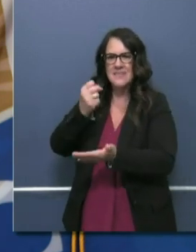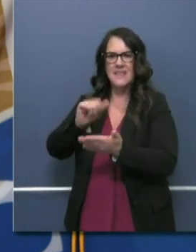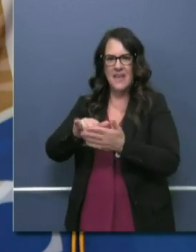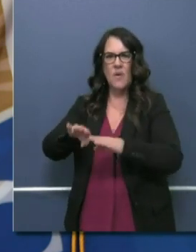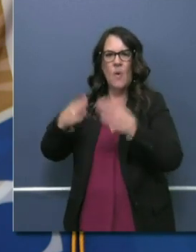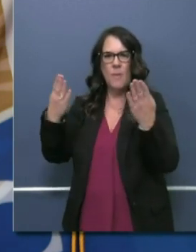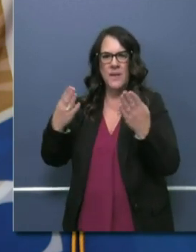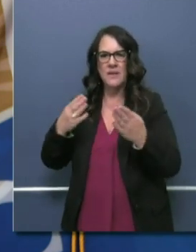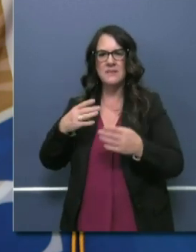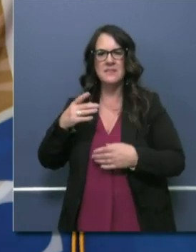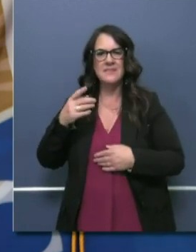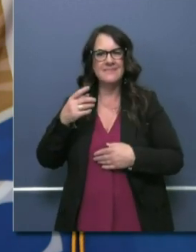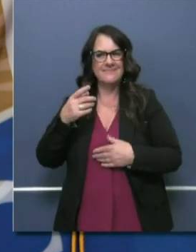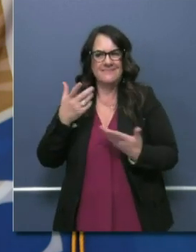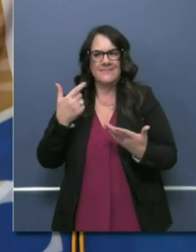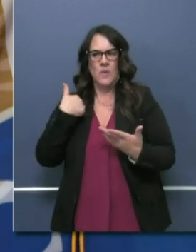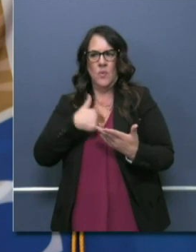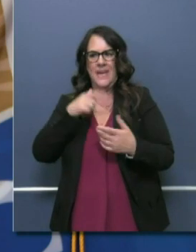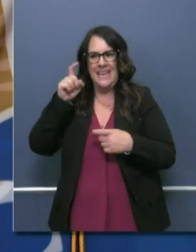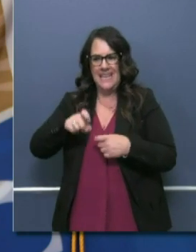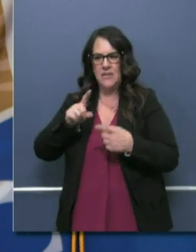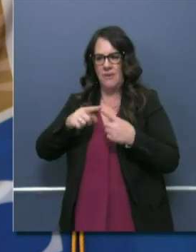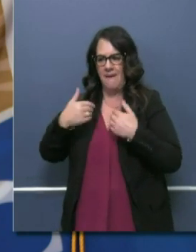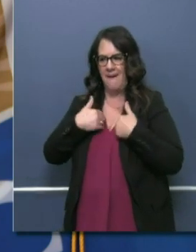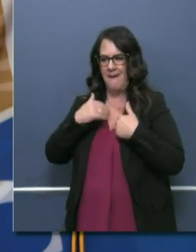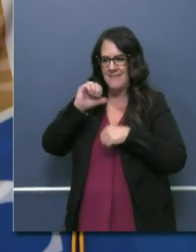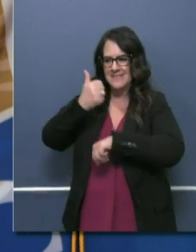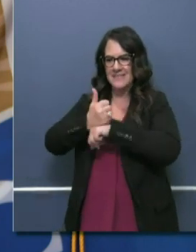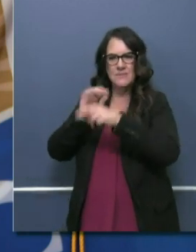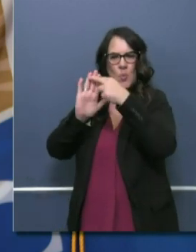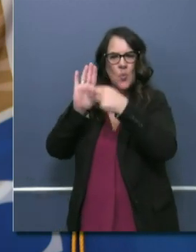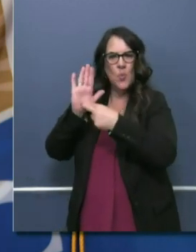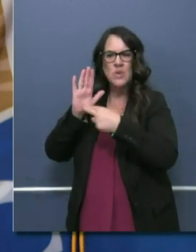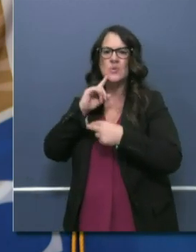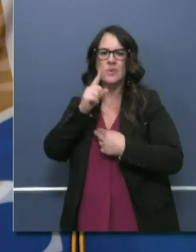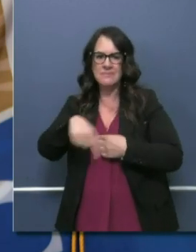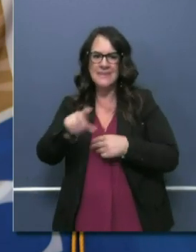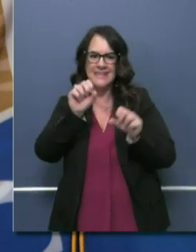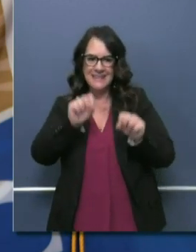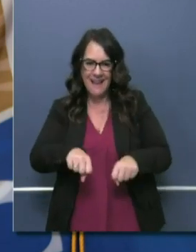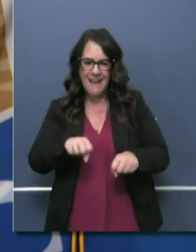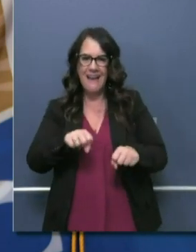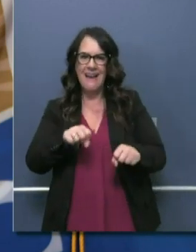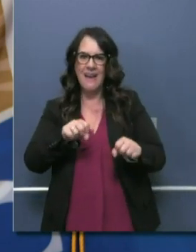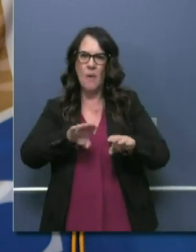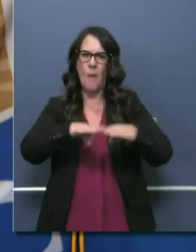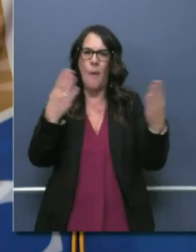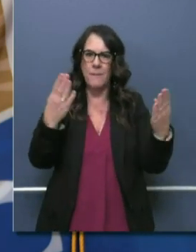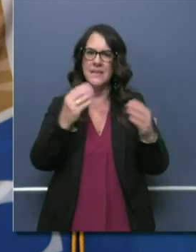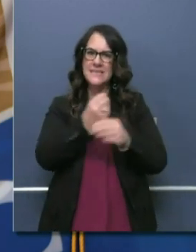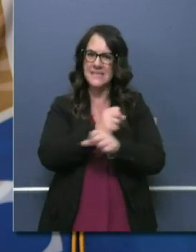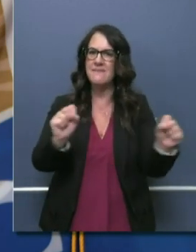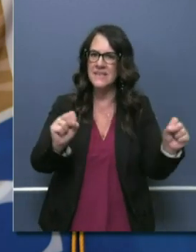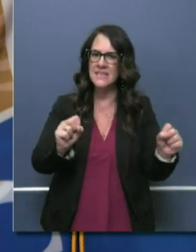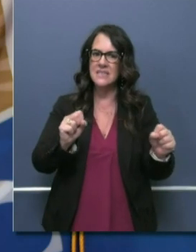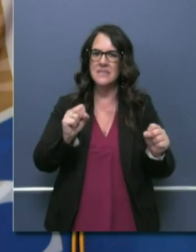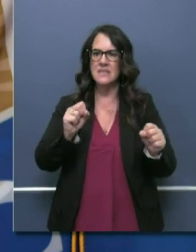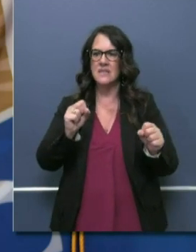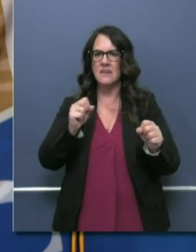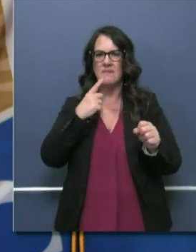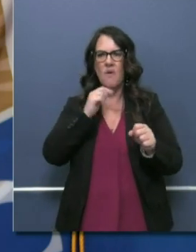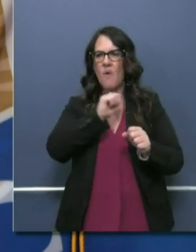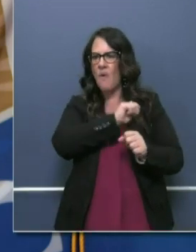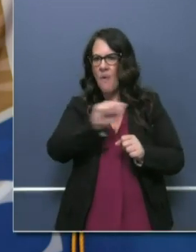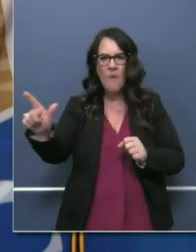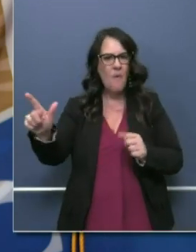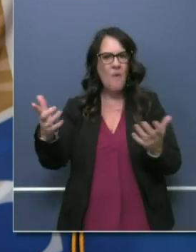they can start to reopen restaurants with modifications. If they meet these regional criteria, they can start doing the same